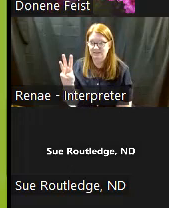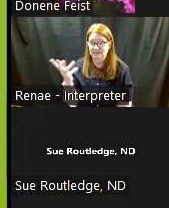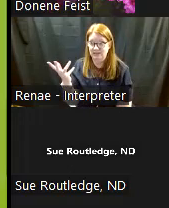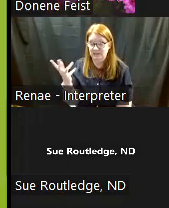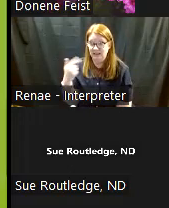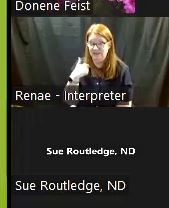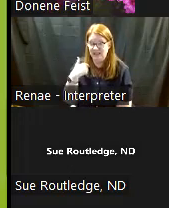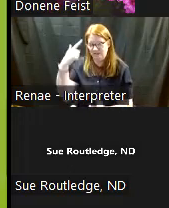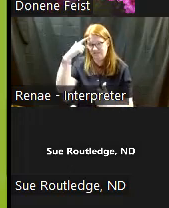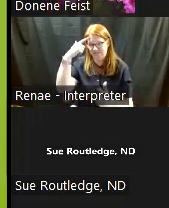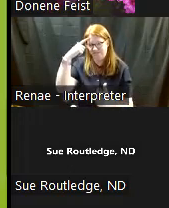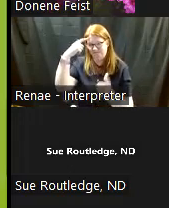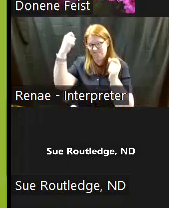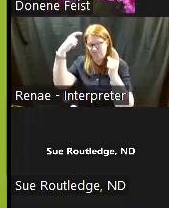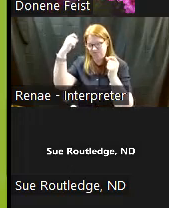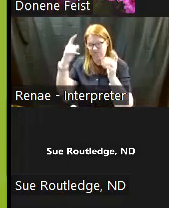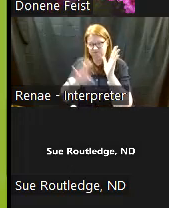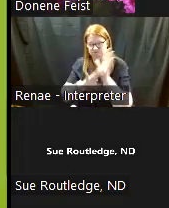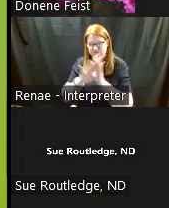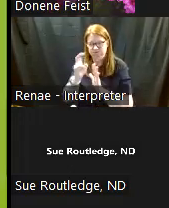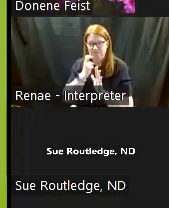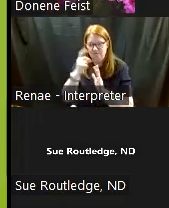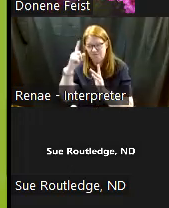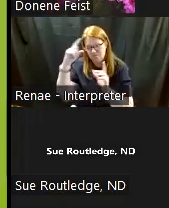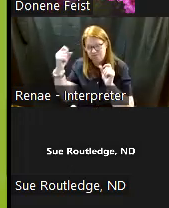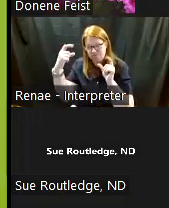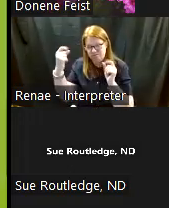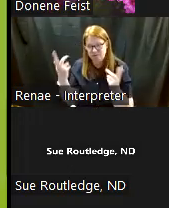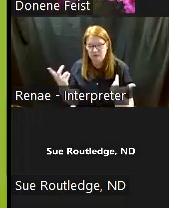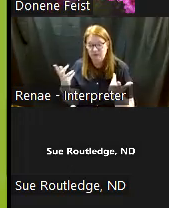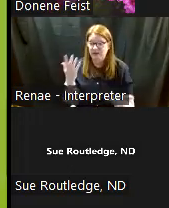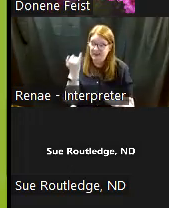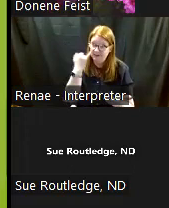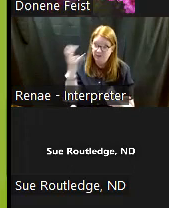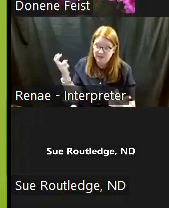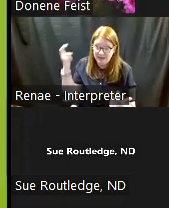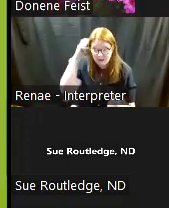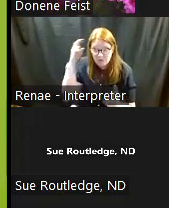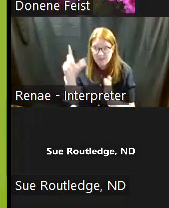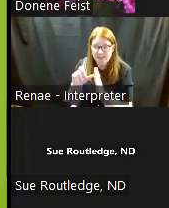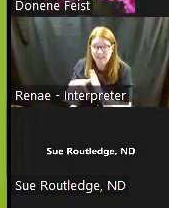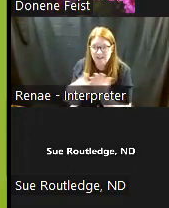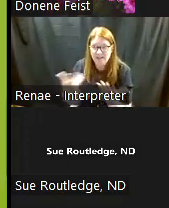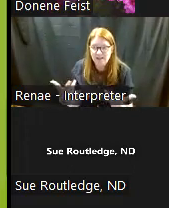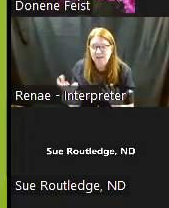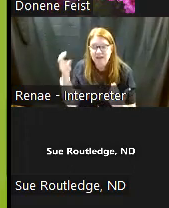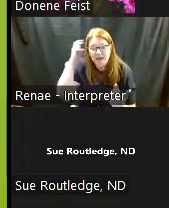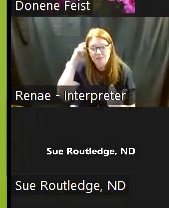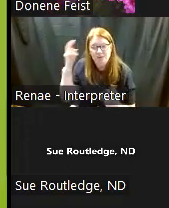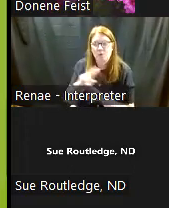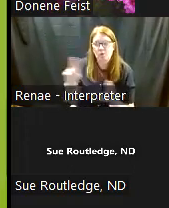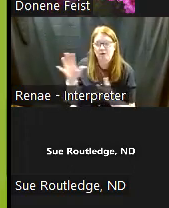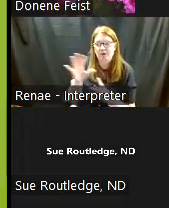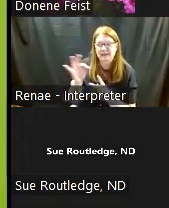kind of closed. And so they will, if we get an implant later, maybe, then we think, oh, we can put an implant in when they're ready to